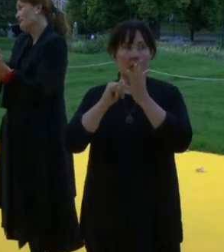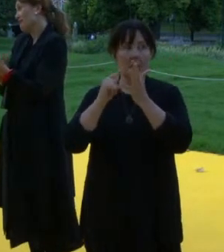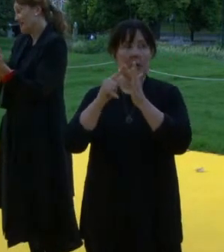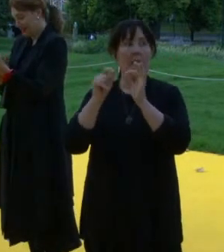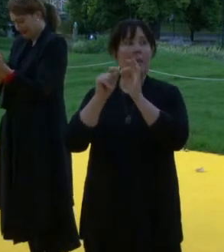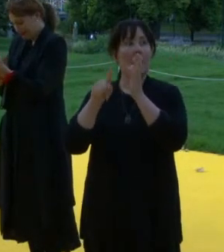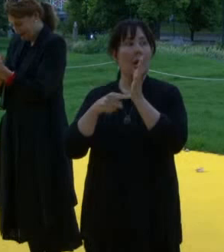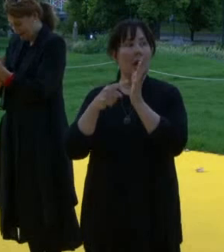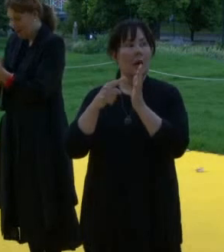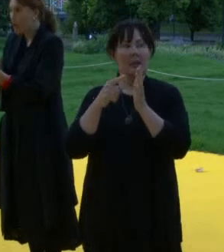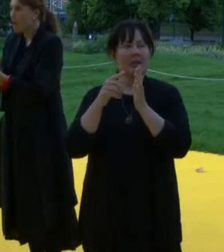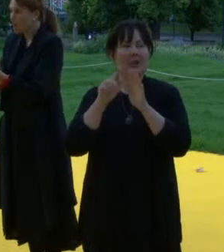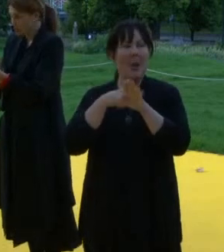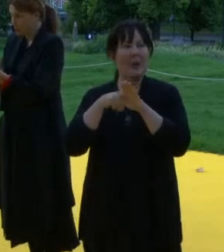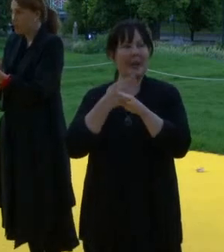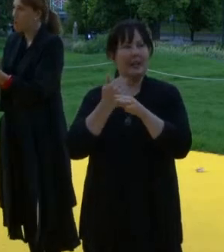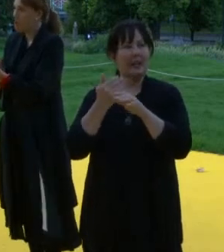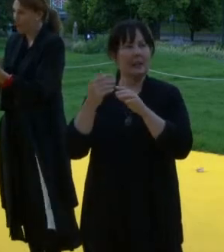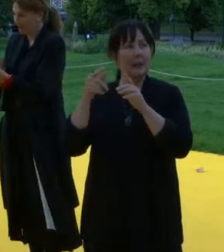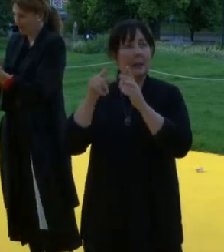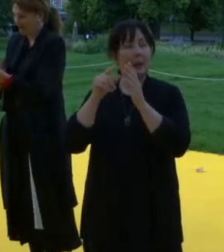Press.